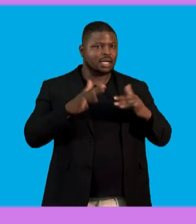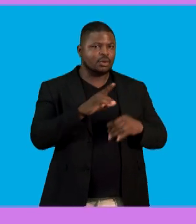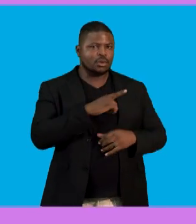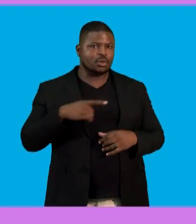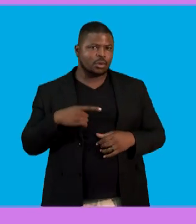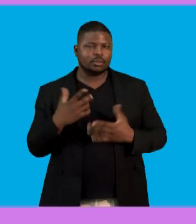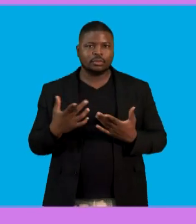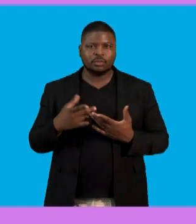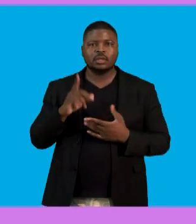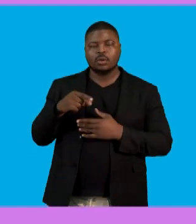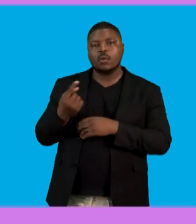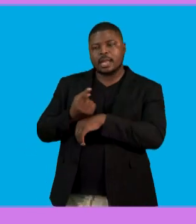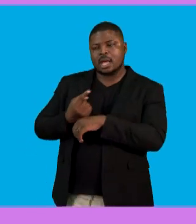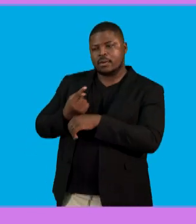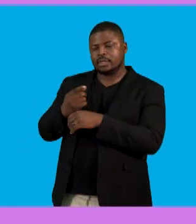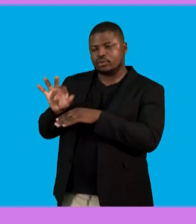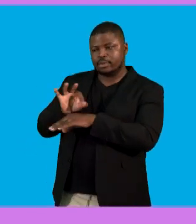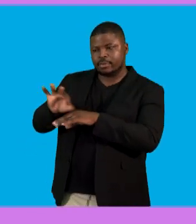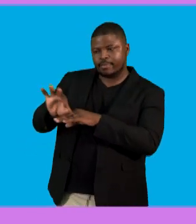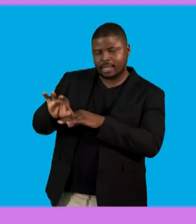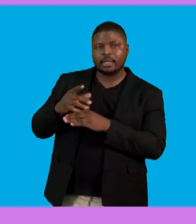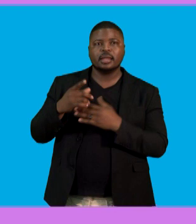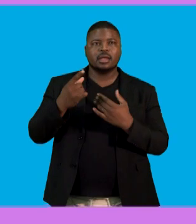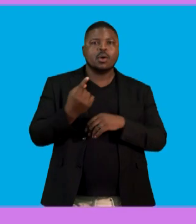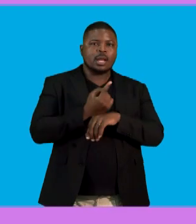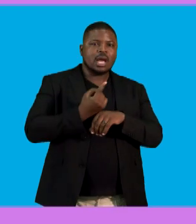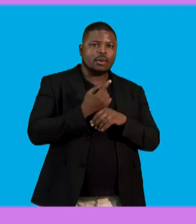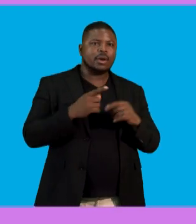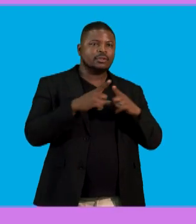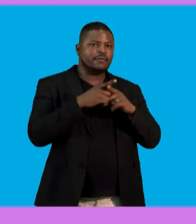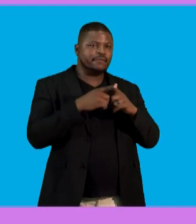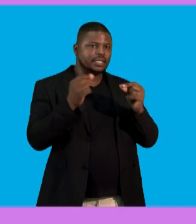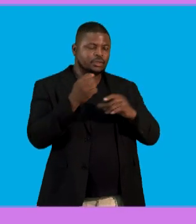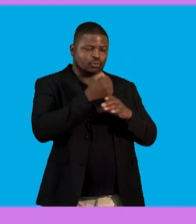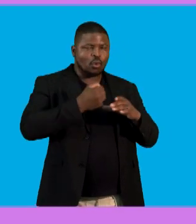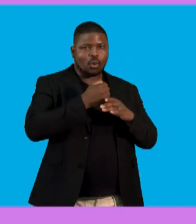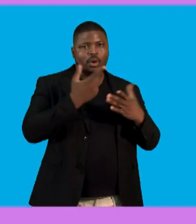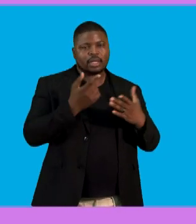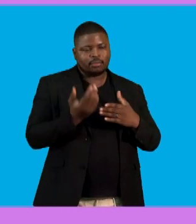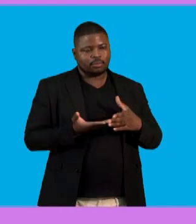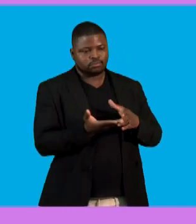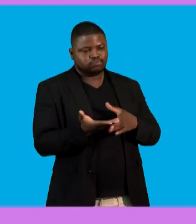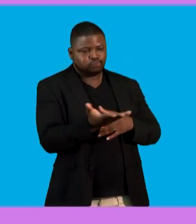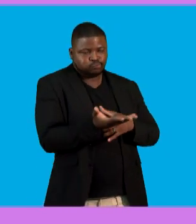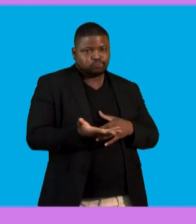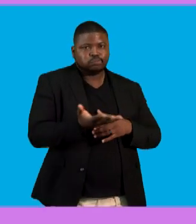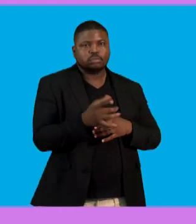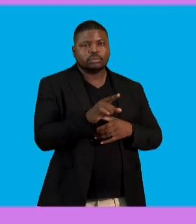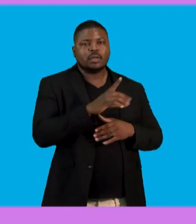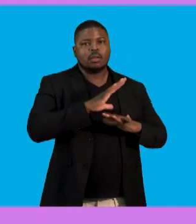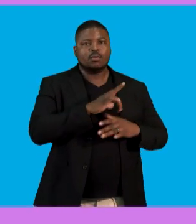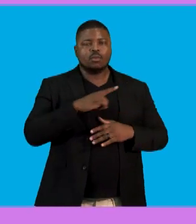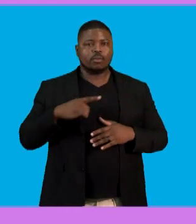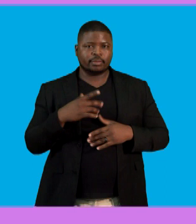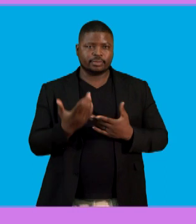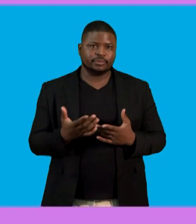1 hour to prepare both cakes, and it will take him another hour to prepare, to cook both cakes. So how long in